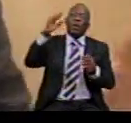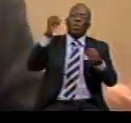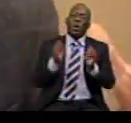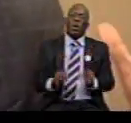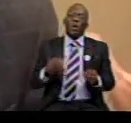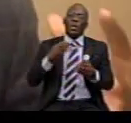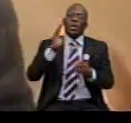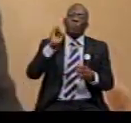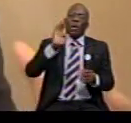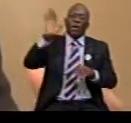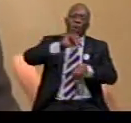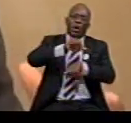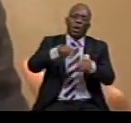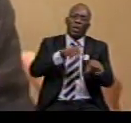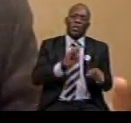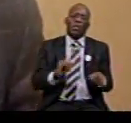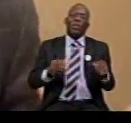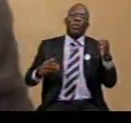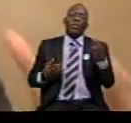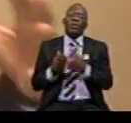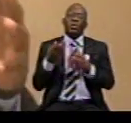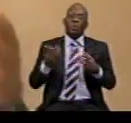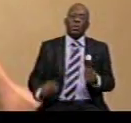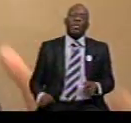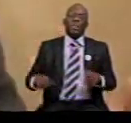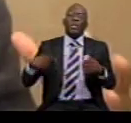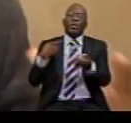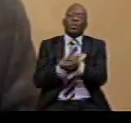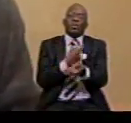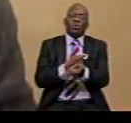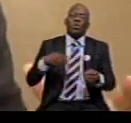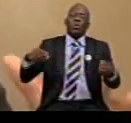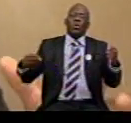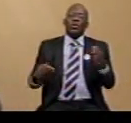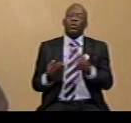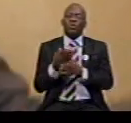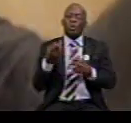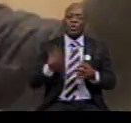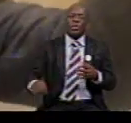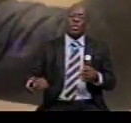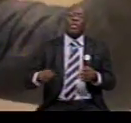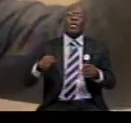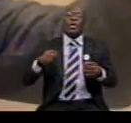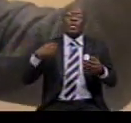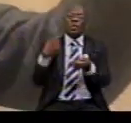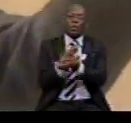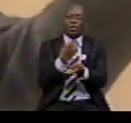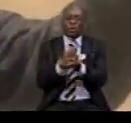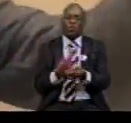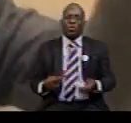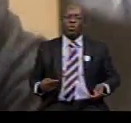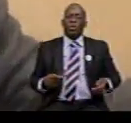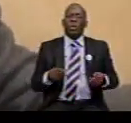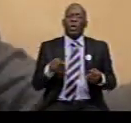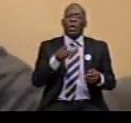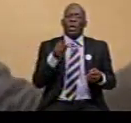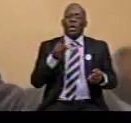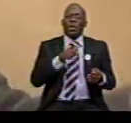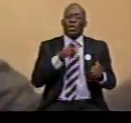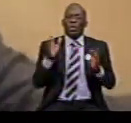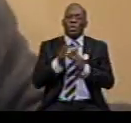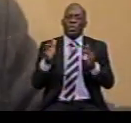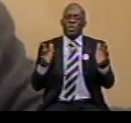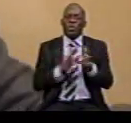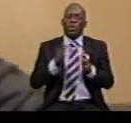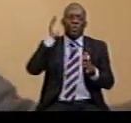unction, through the medium of the gospel, through the medium of the gospel, Jesus, you are being lifted up. Penetrate the